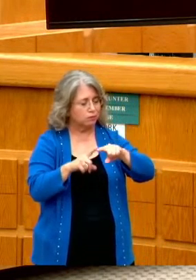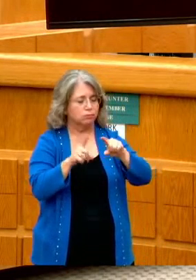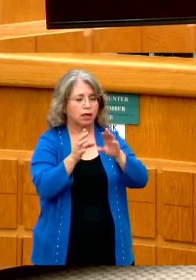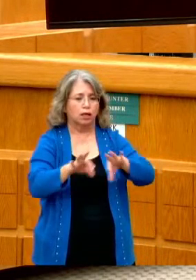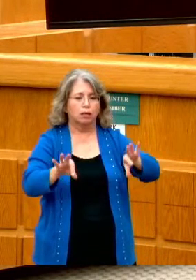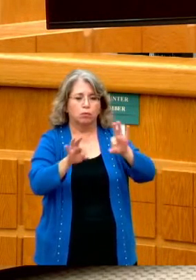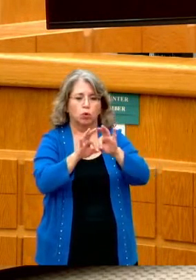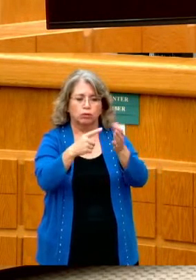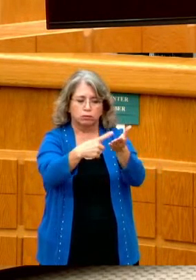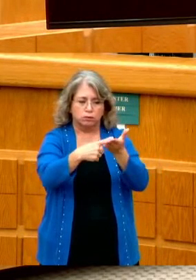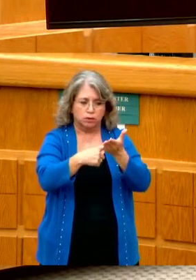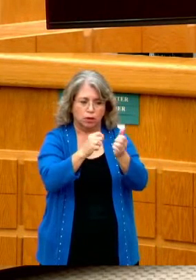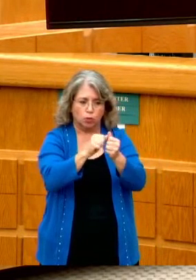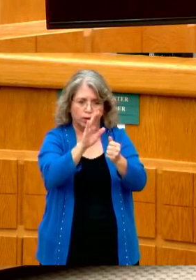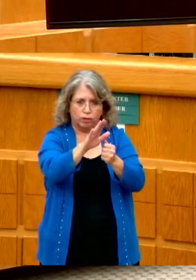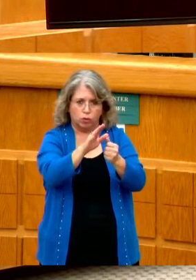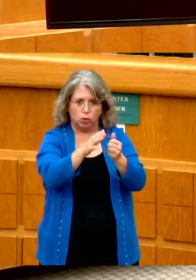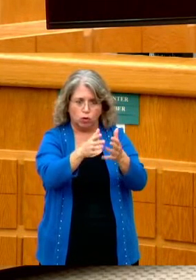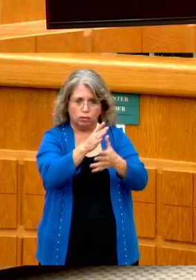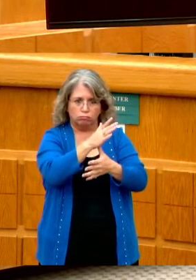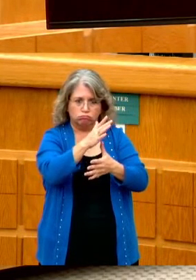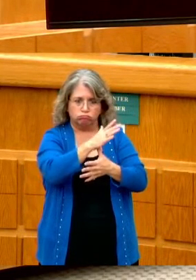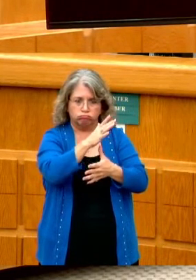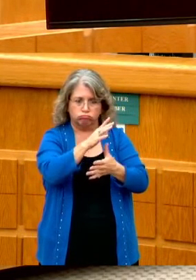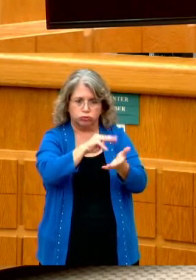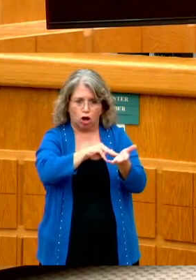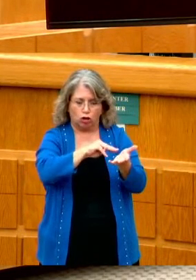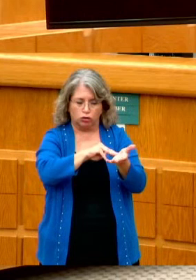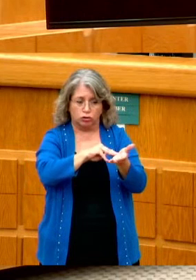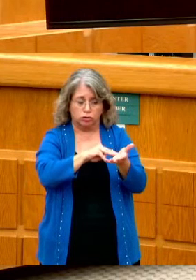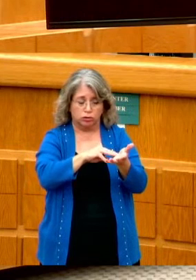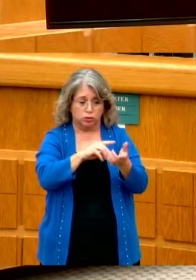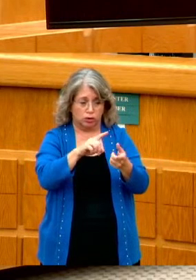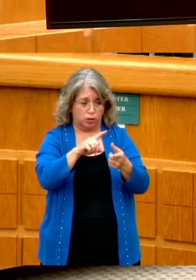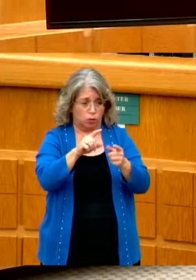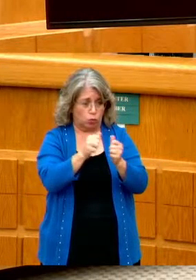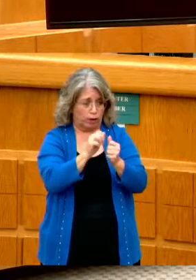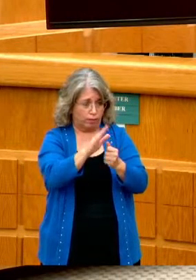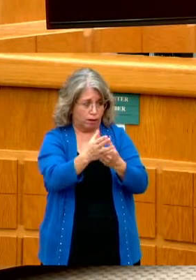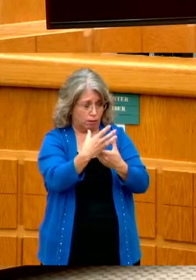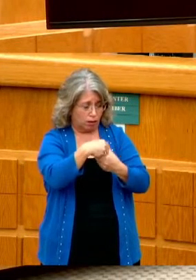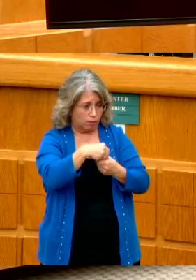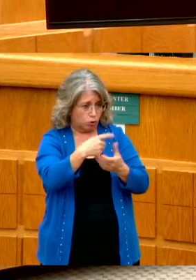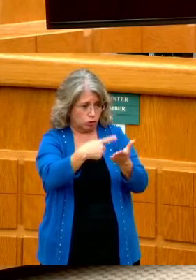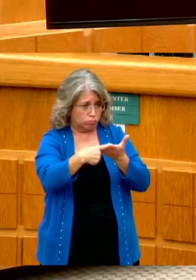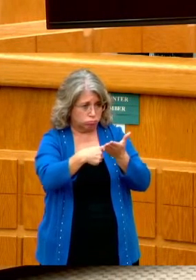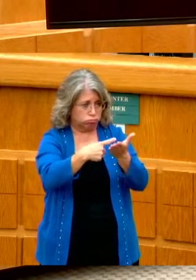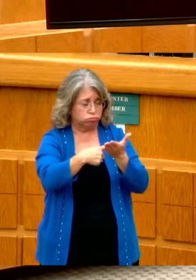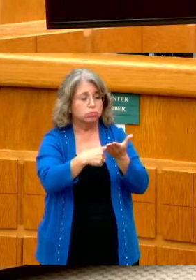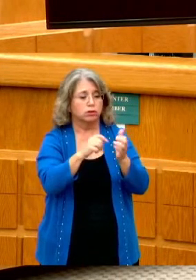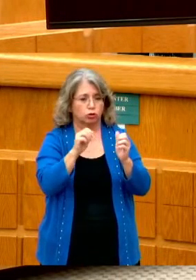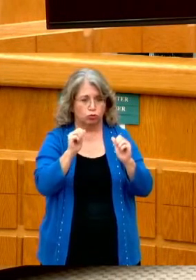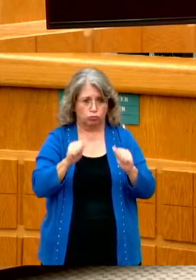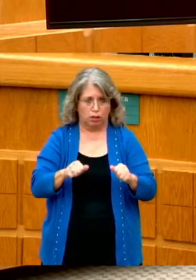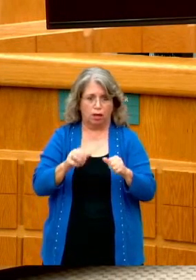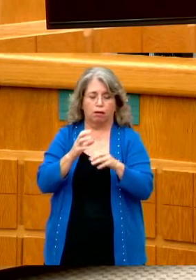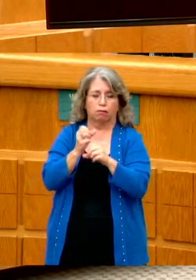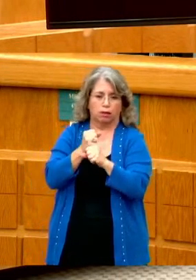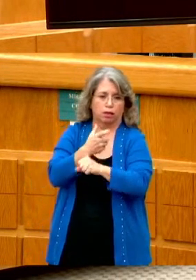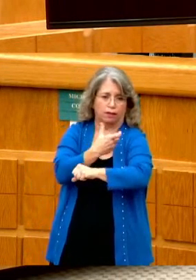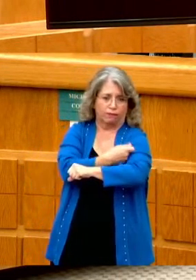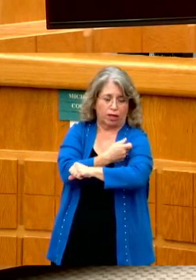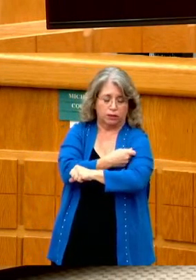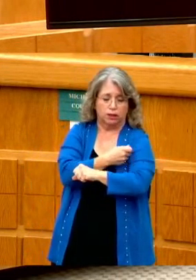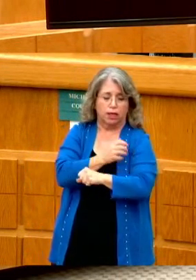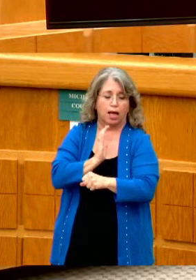Once you have made the decision, along with your medical provider's input, you can get the vaccine. Clinical trials showed that vaccine was